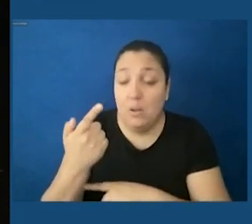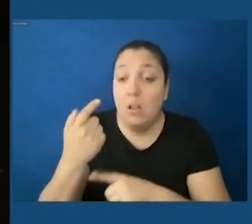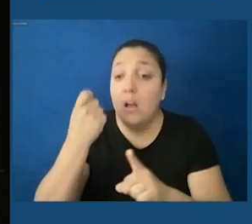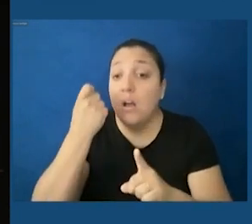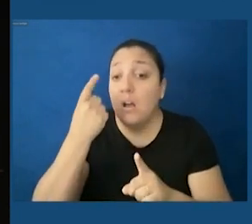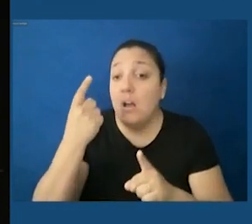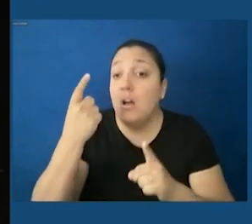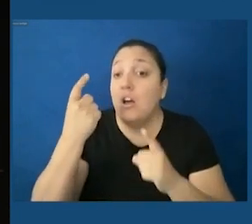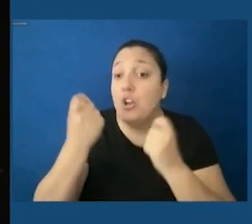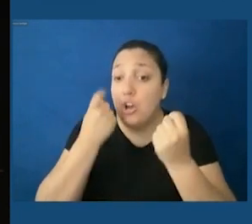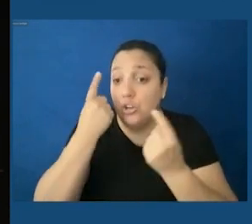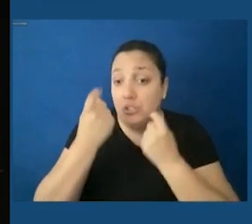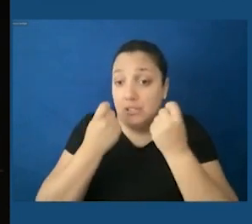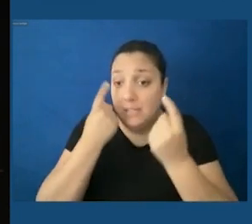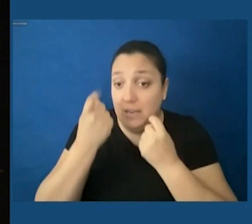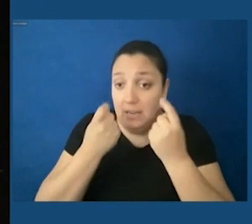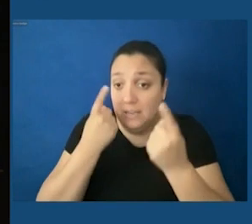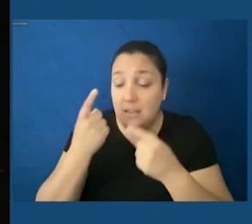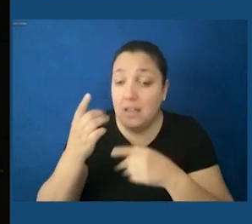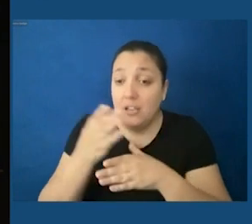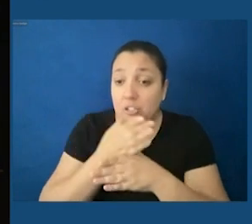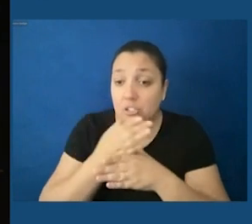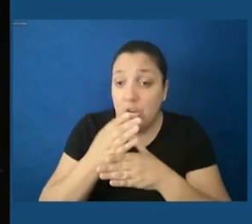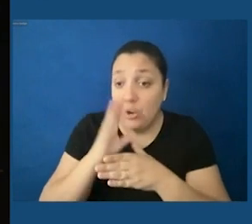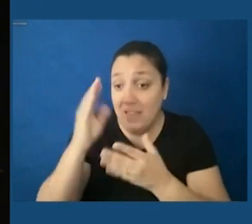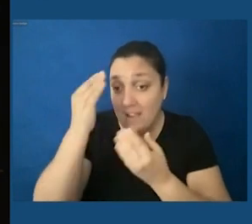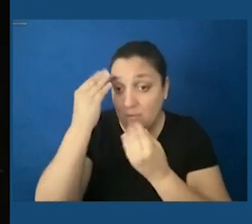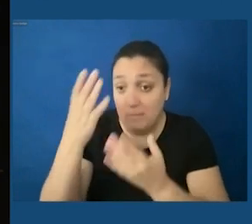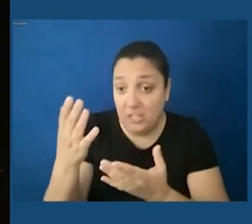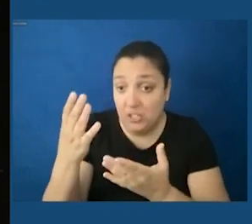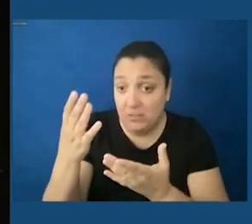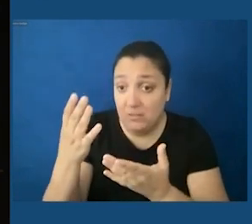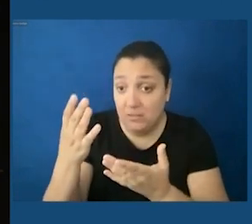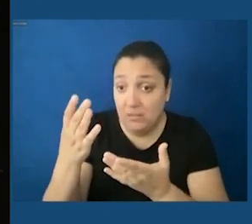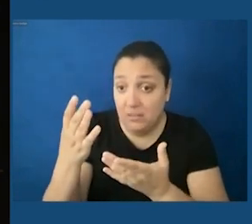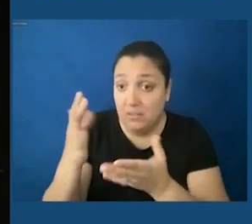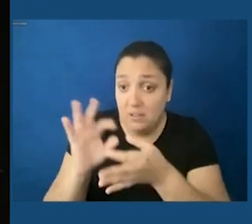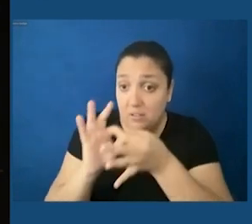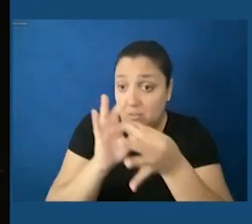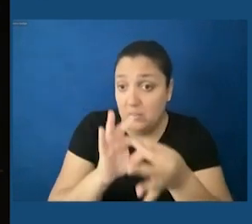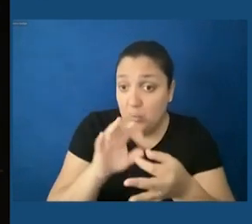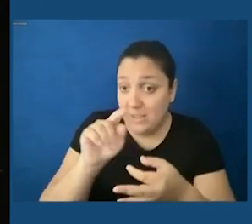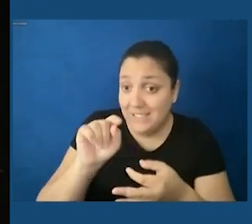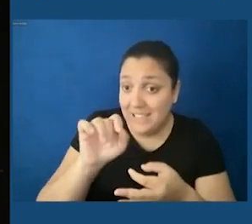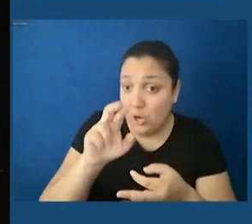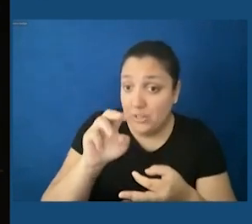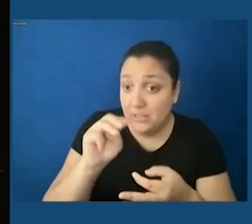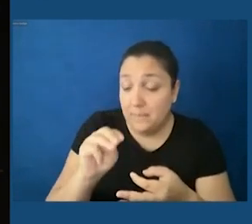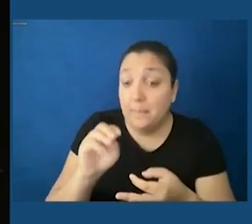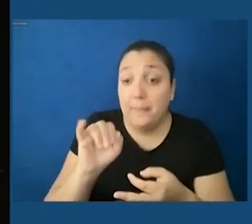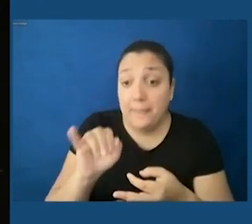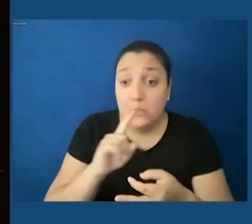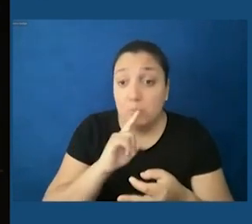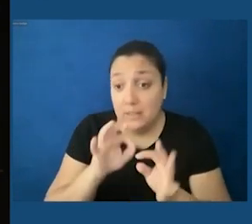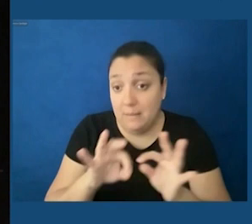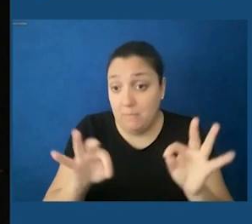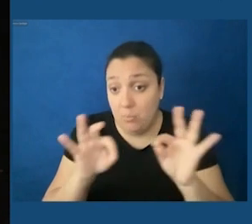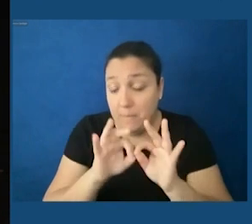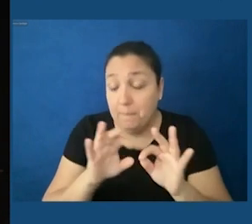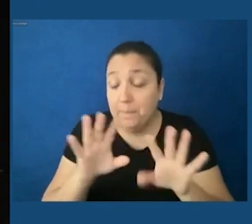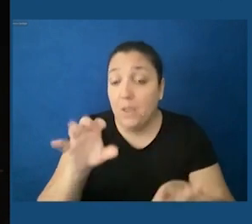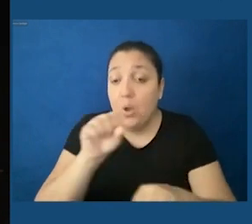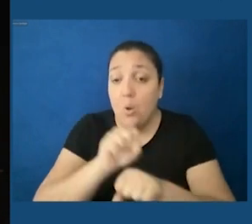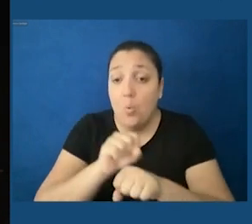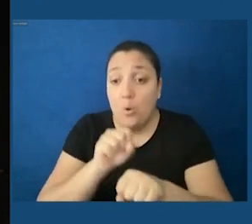sharing domestic terrorism-related information. That is critical. Working to prevent domestic